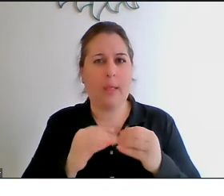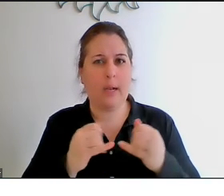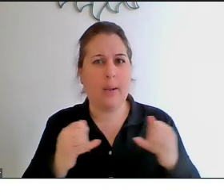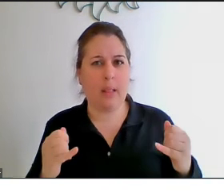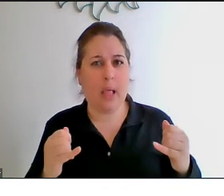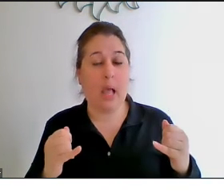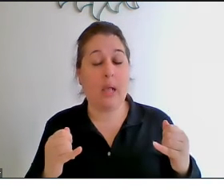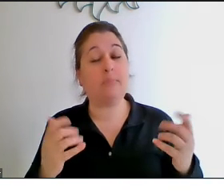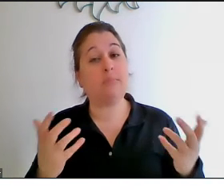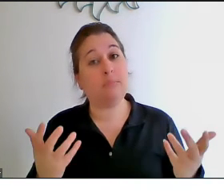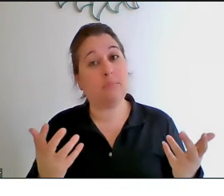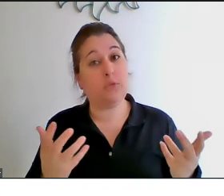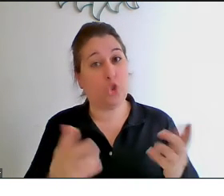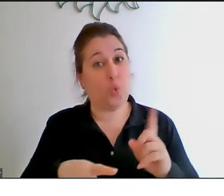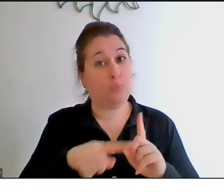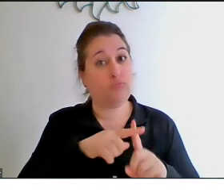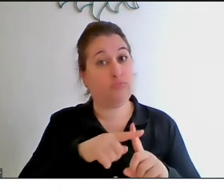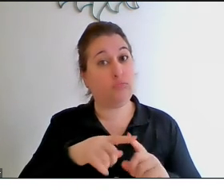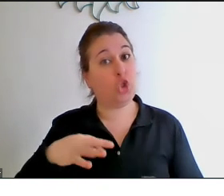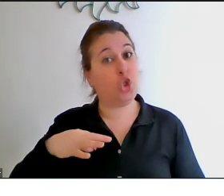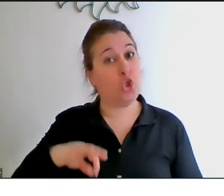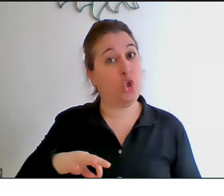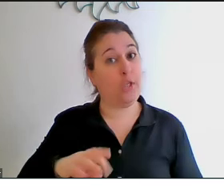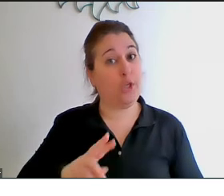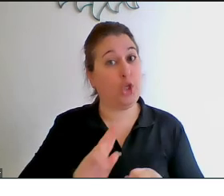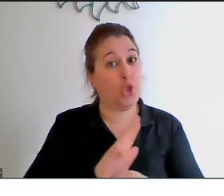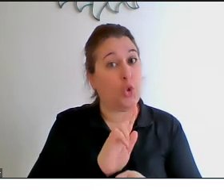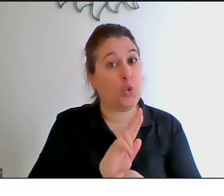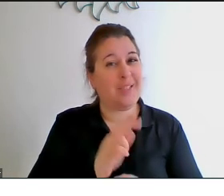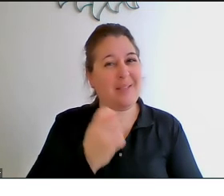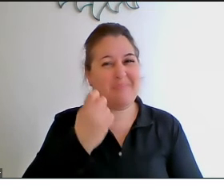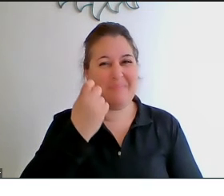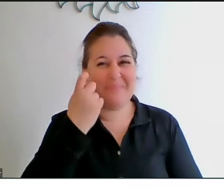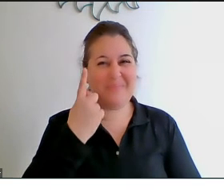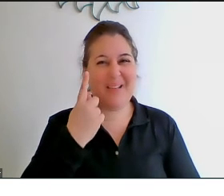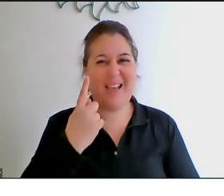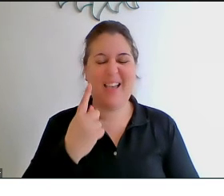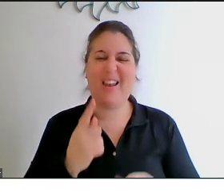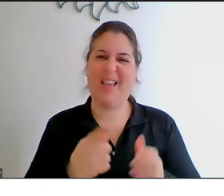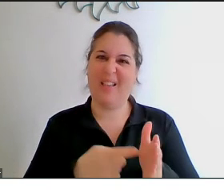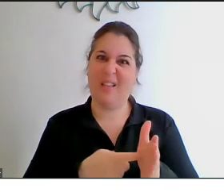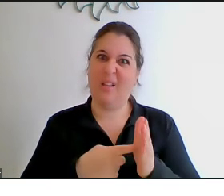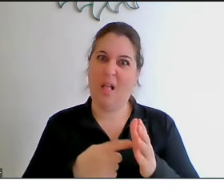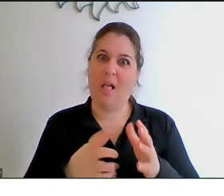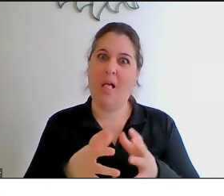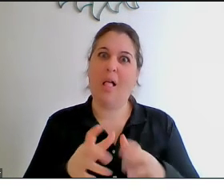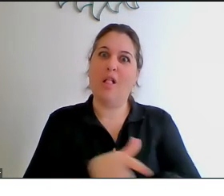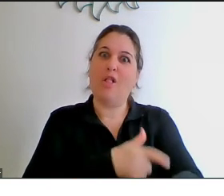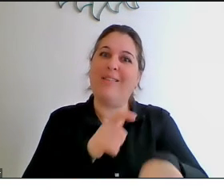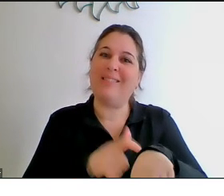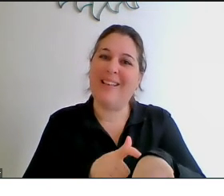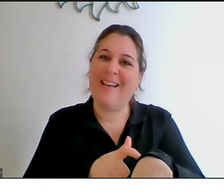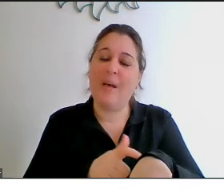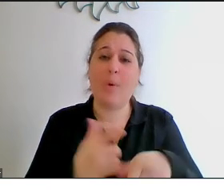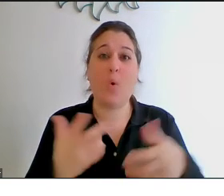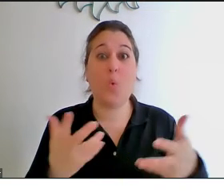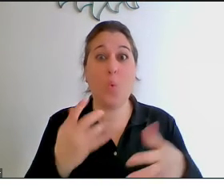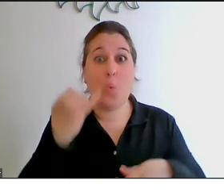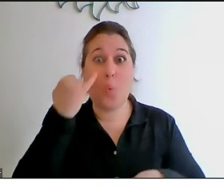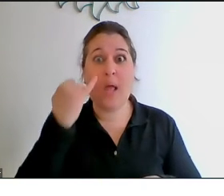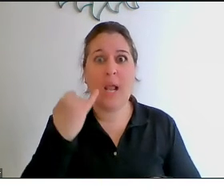very time consuming. Okay, very time consuming. Meaning you're not going to want to use a number line if I give